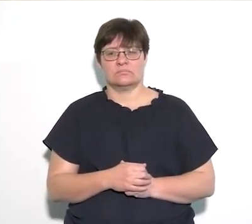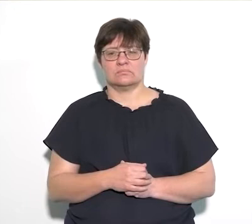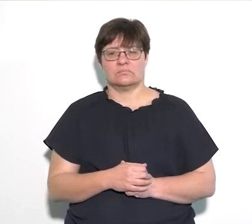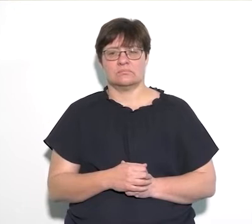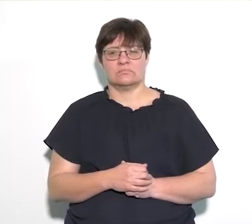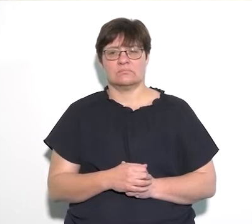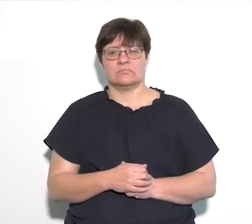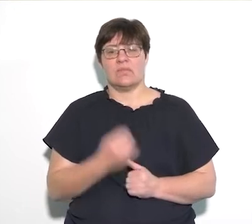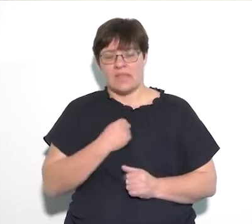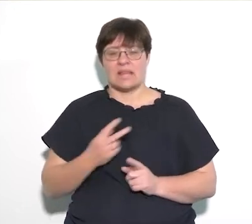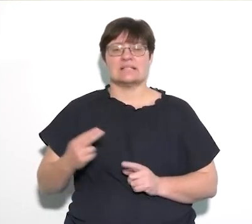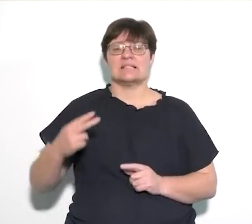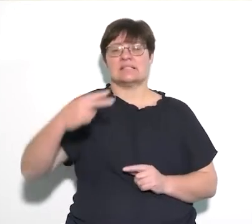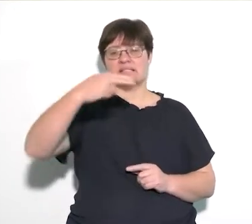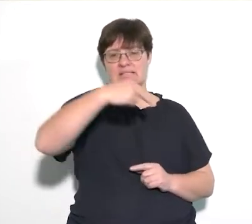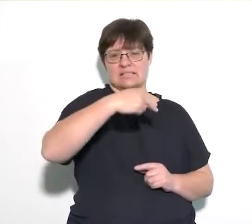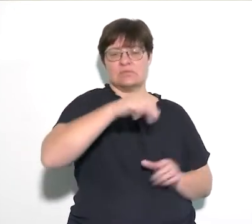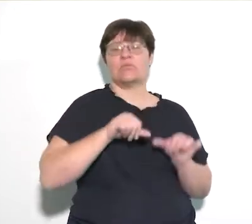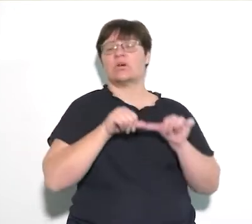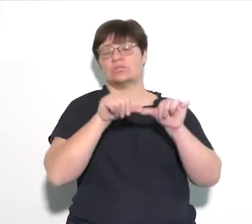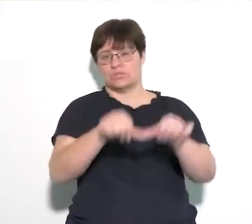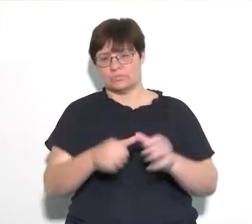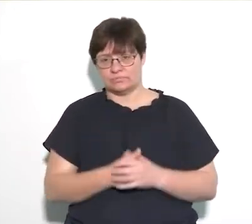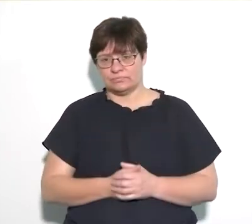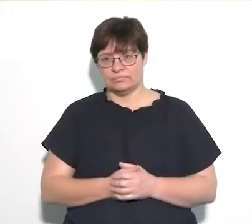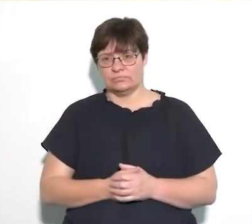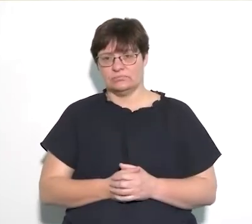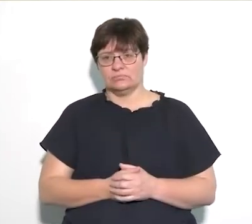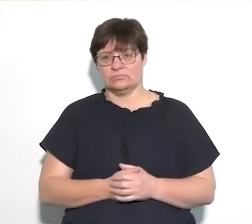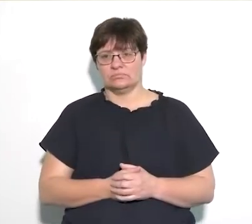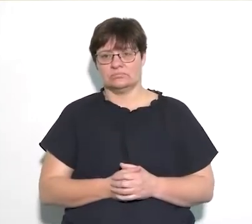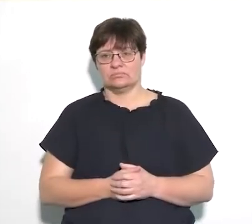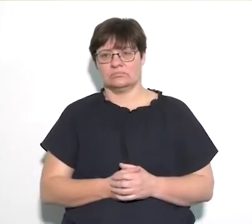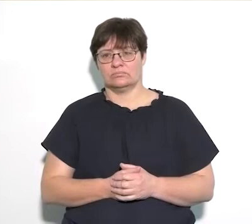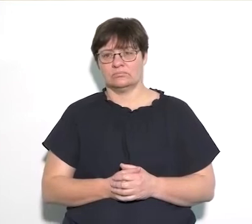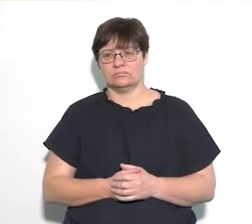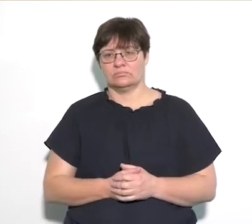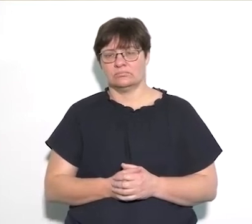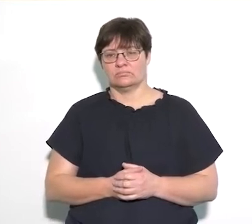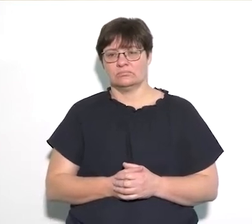And then I can use the scissors to carry on and trim it.